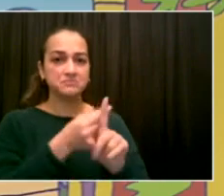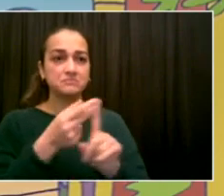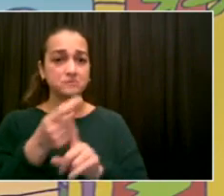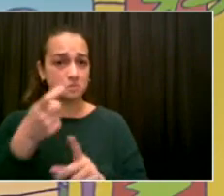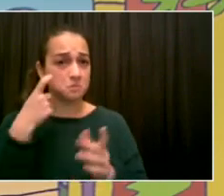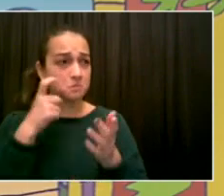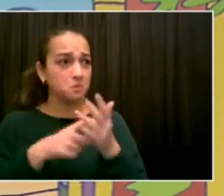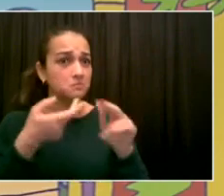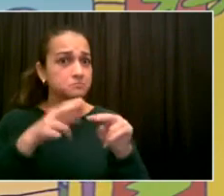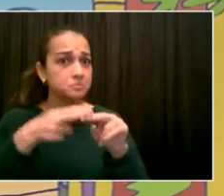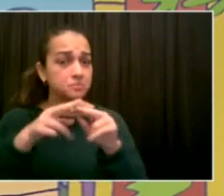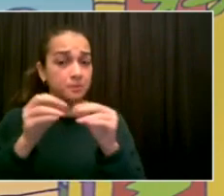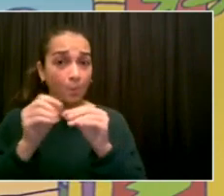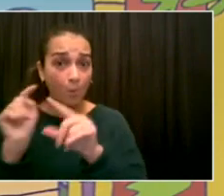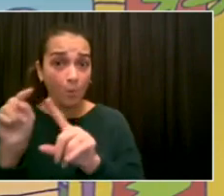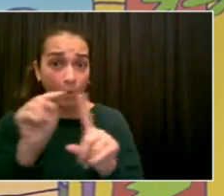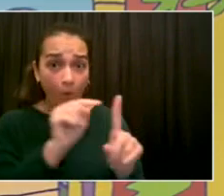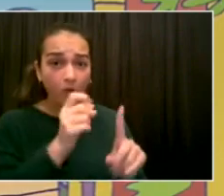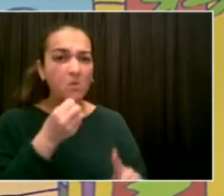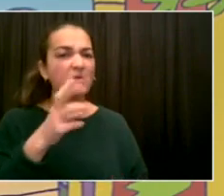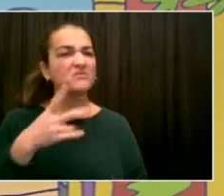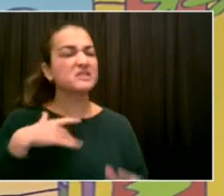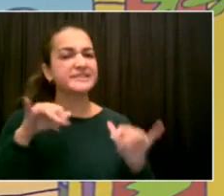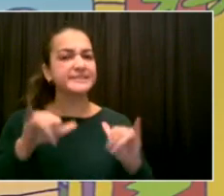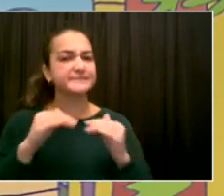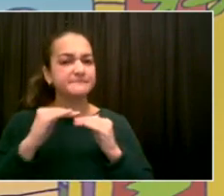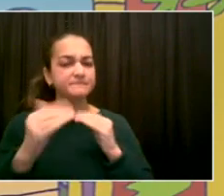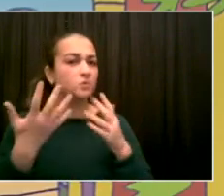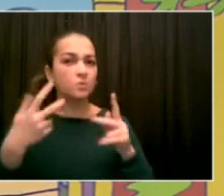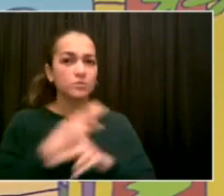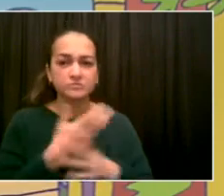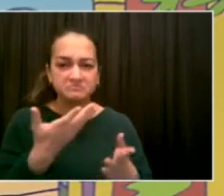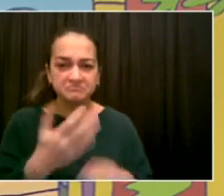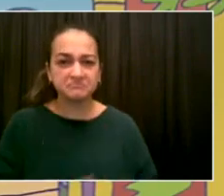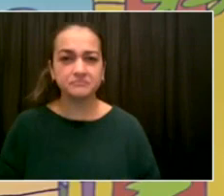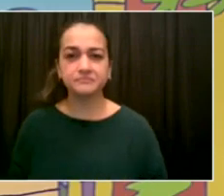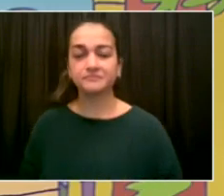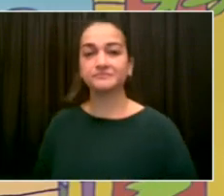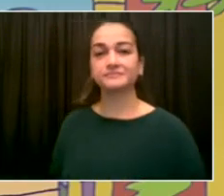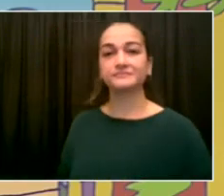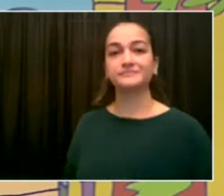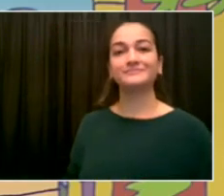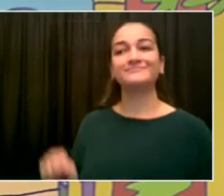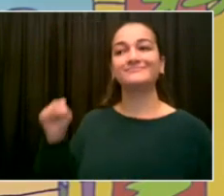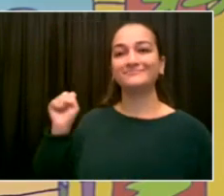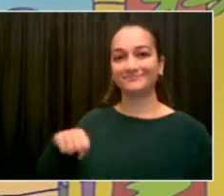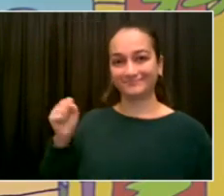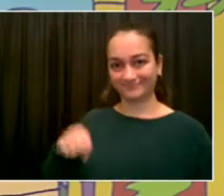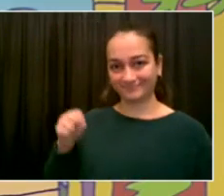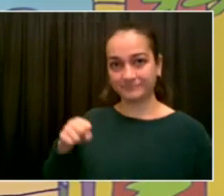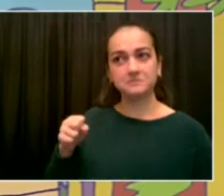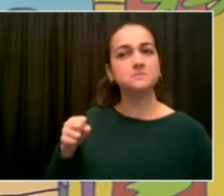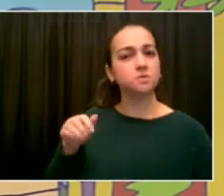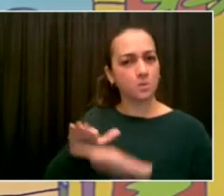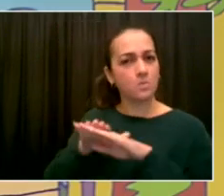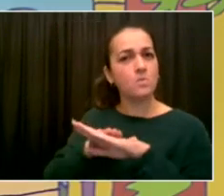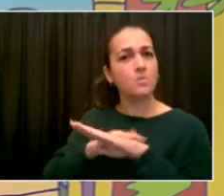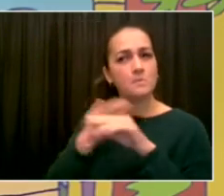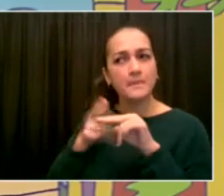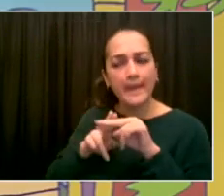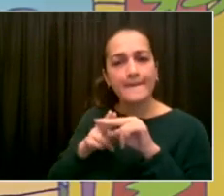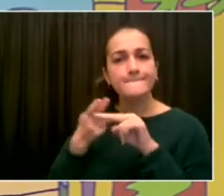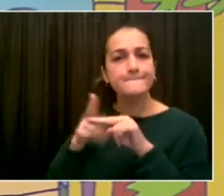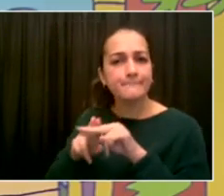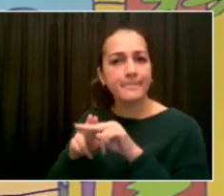think it's too early to tell, honestly, because the numbers we have now are only through yesterday. What